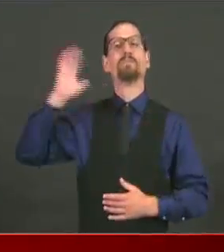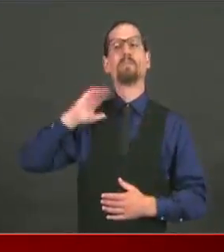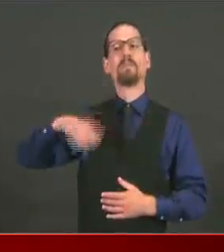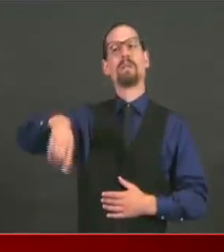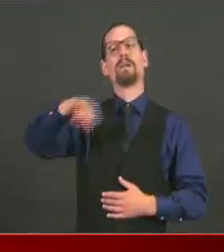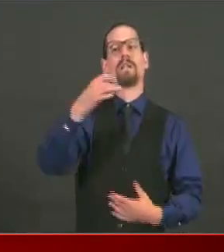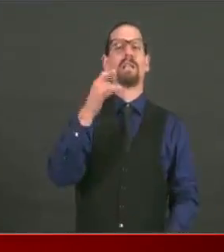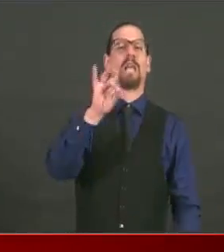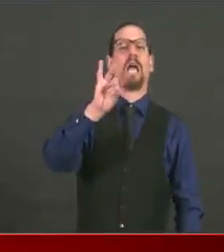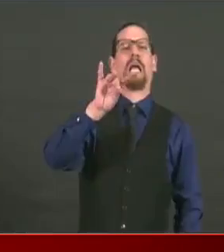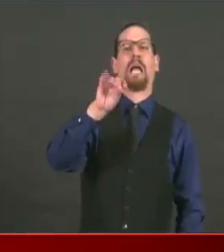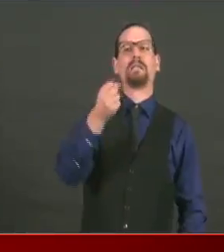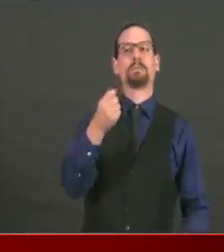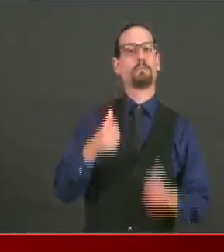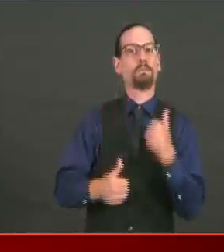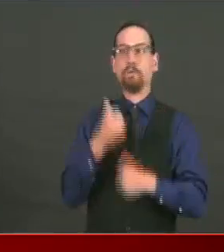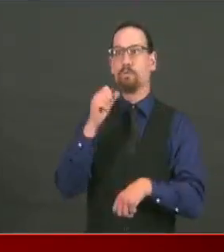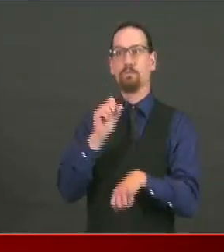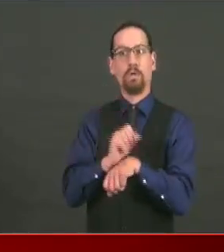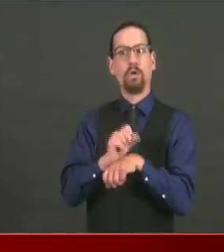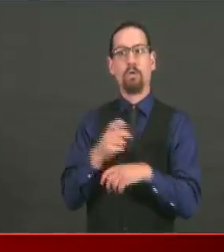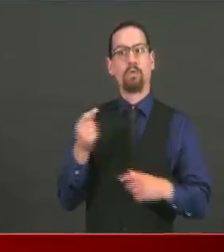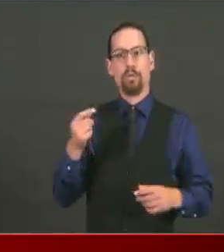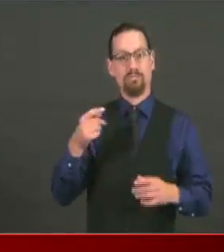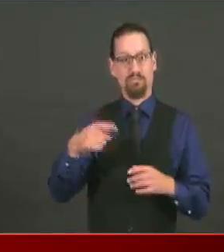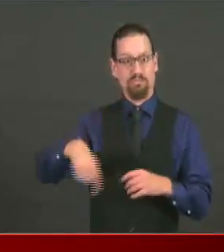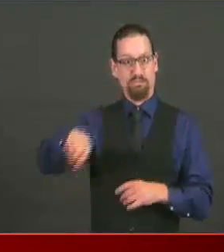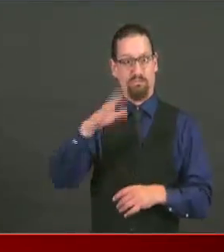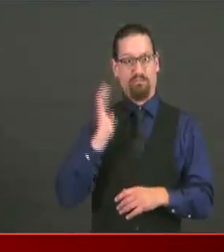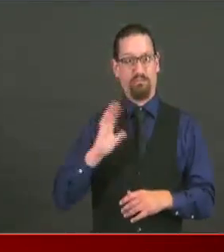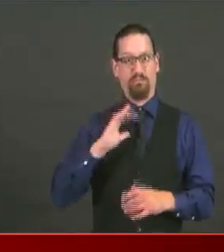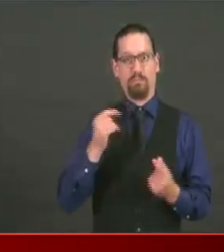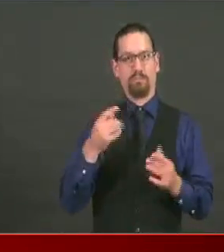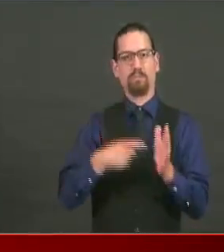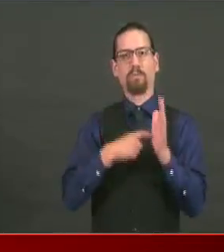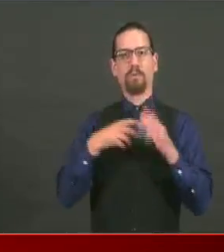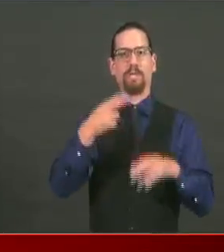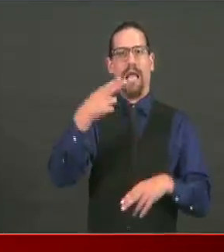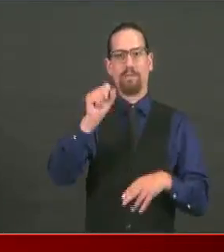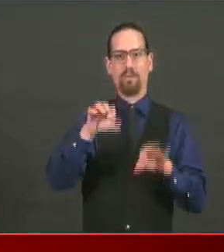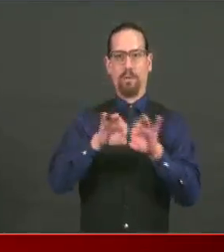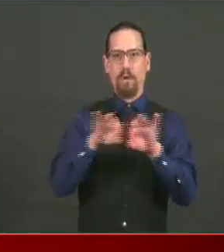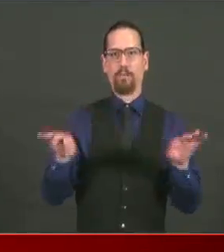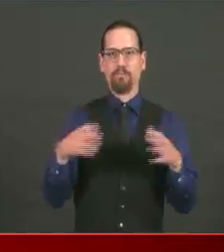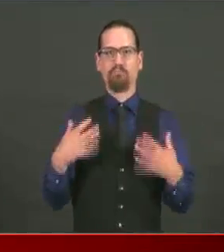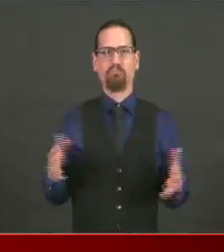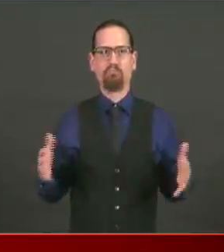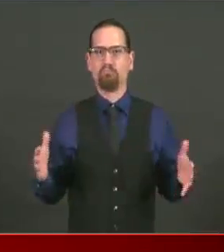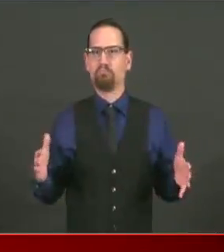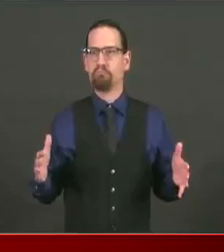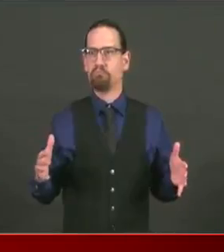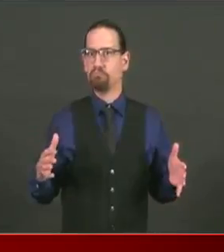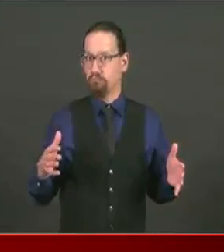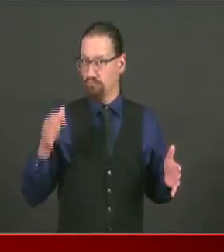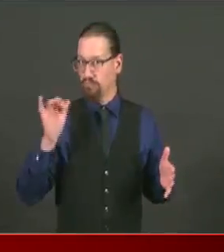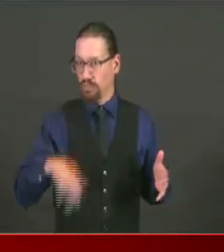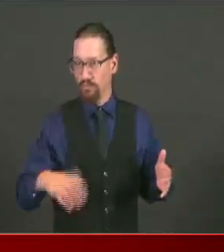most jobs in Rhode Island only required a high school degree. You could get a really good job. Those days are